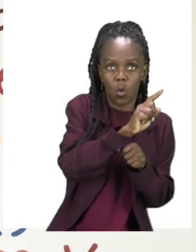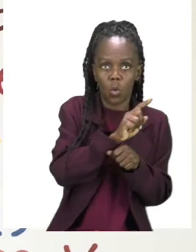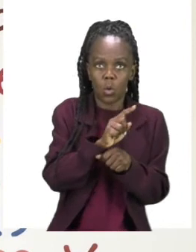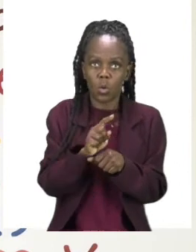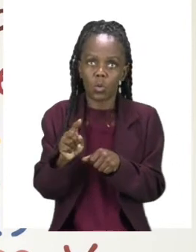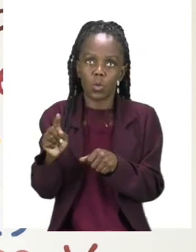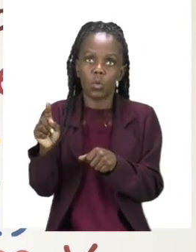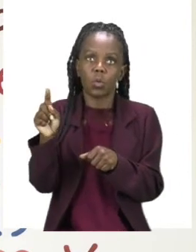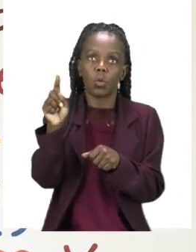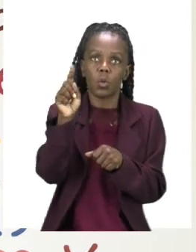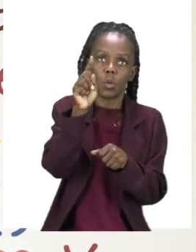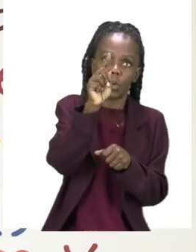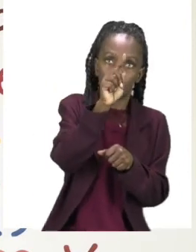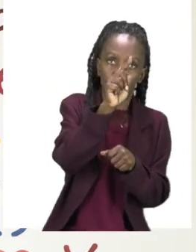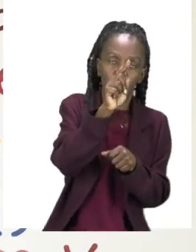round.